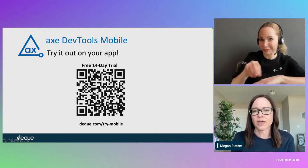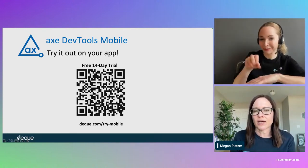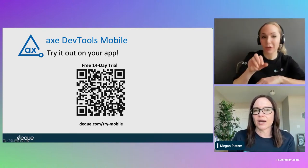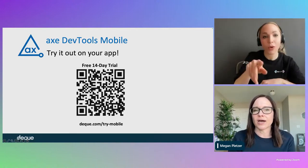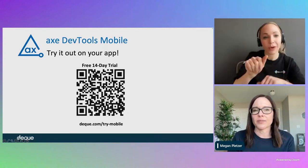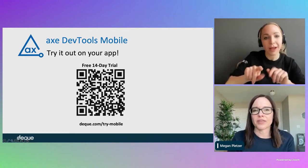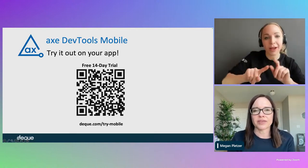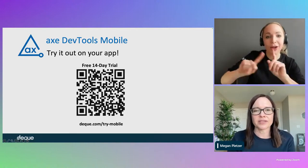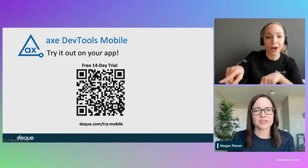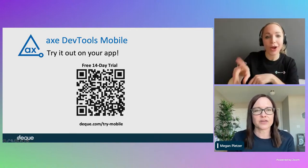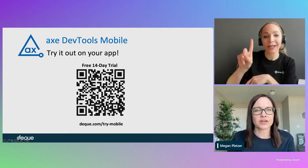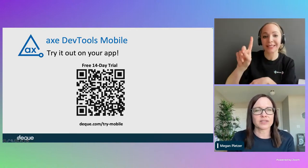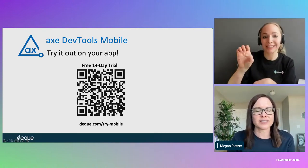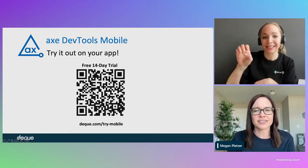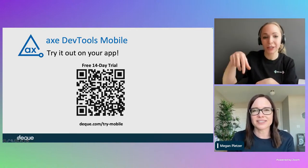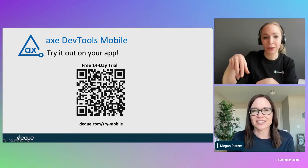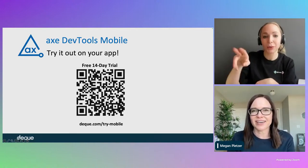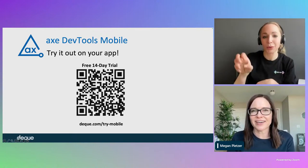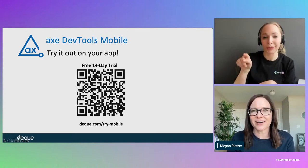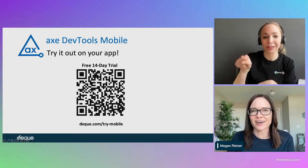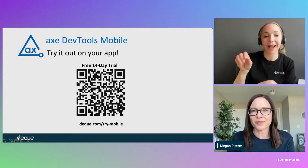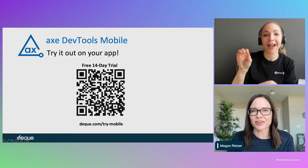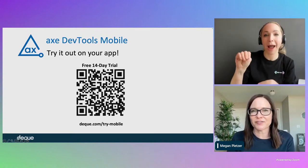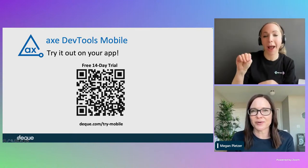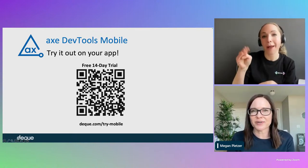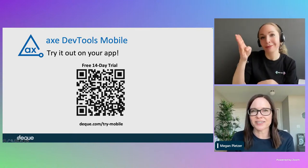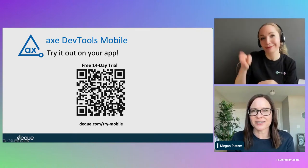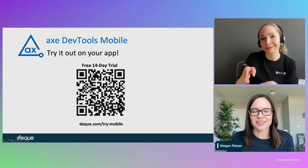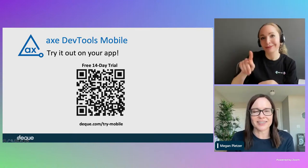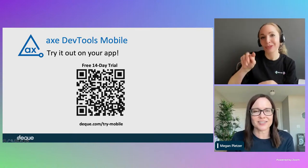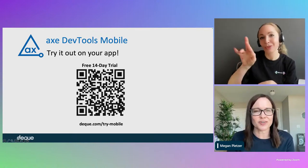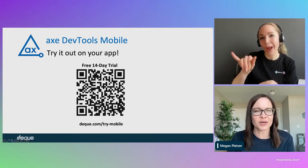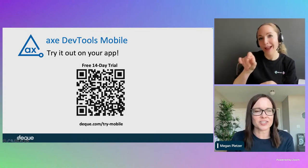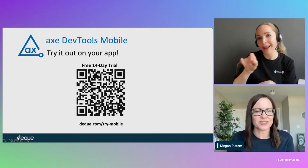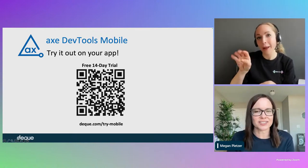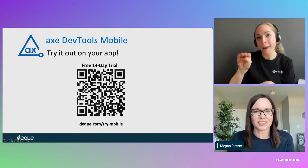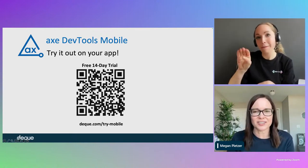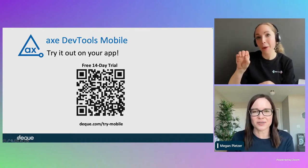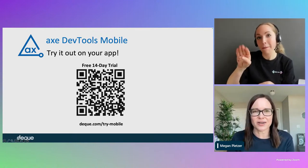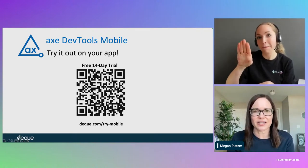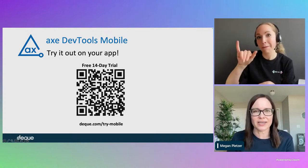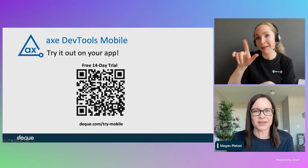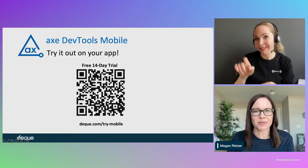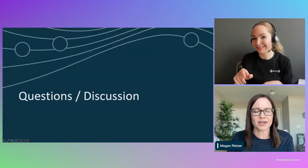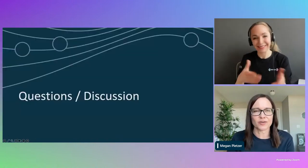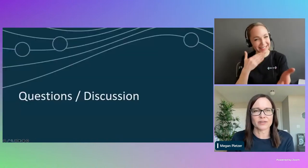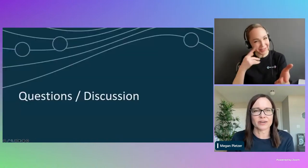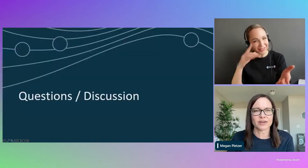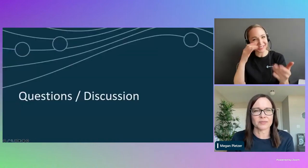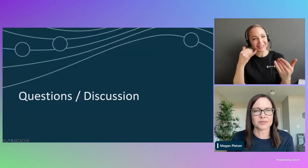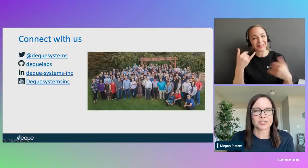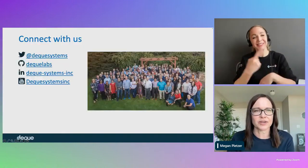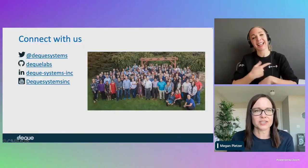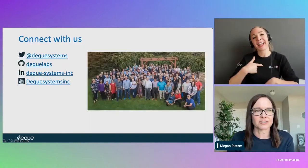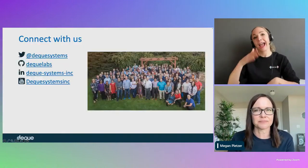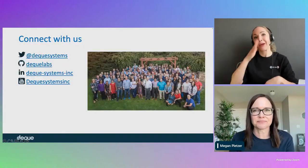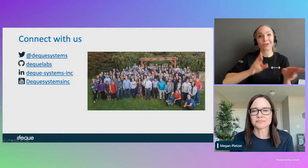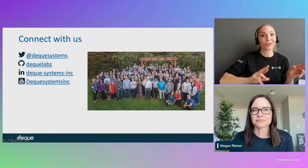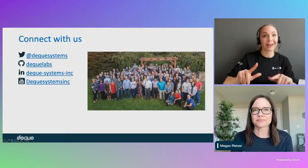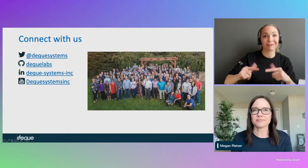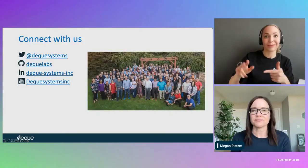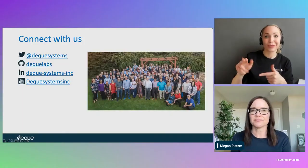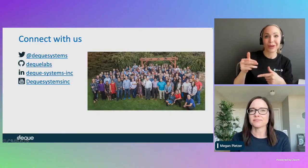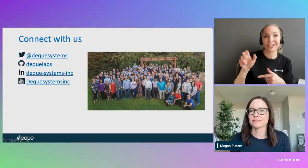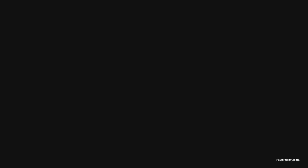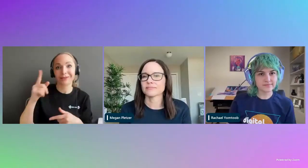dq.com/try-mobile. And thanks for listening today. I'm looking forward to getting into the questions here. So I'll hand it back over to Rachel.